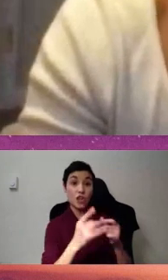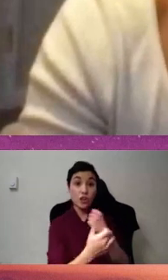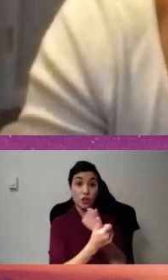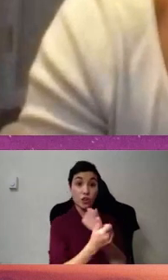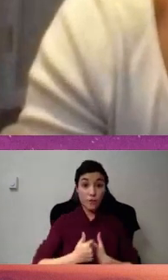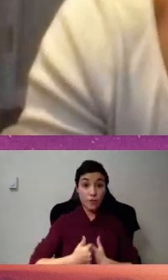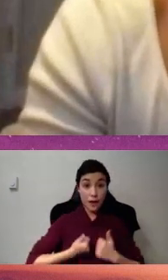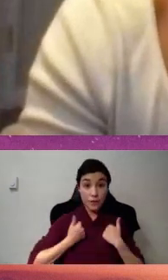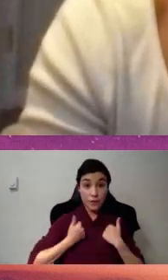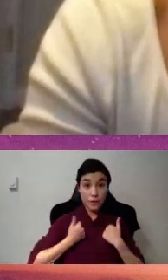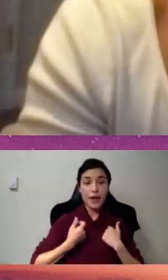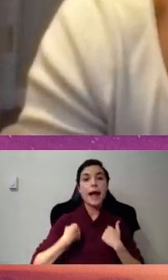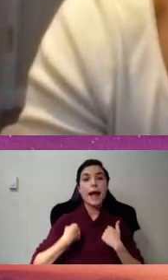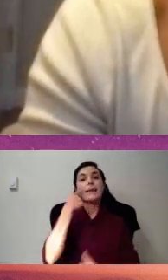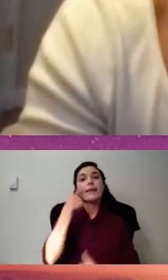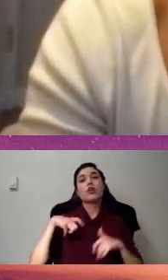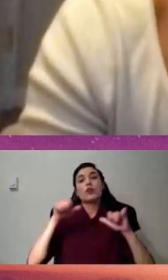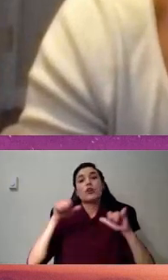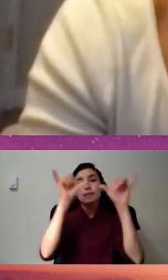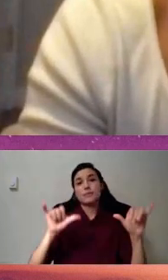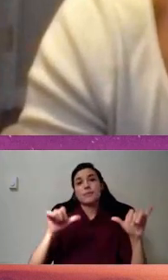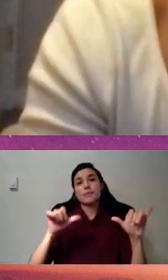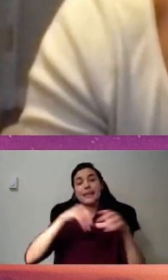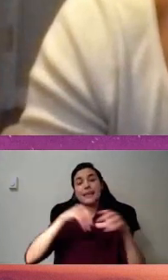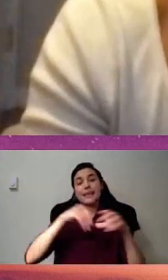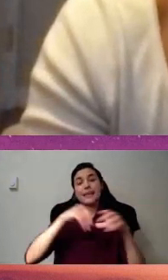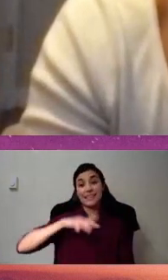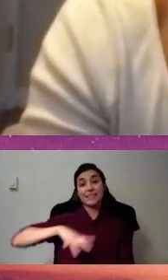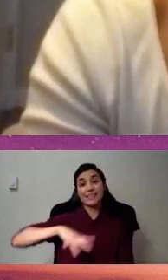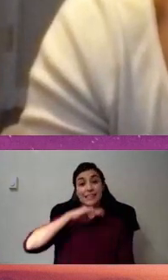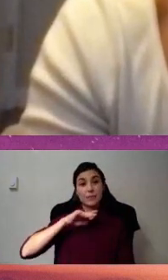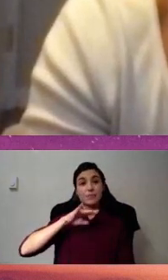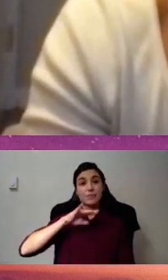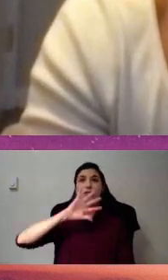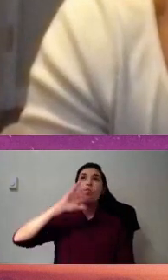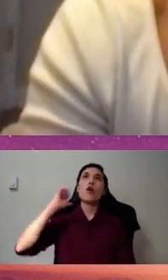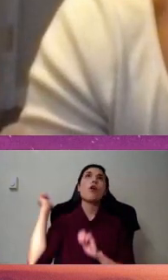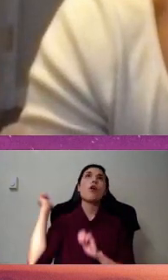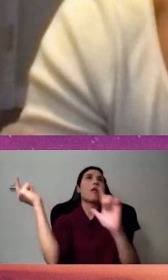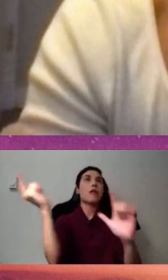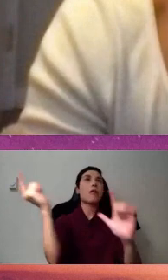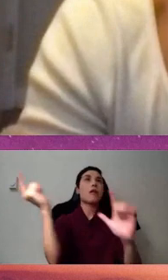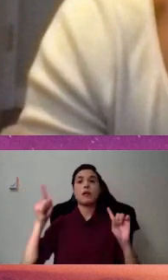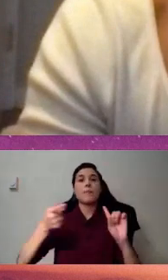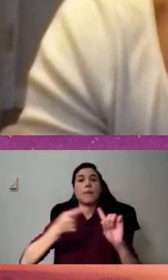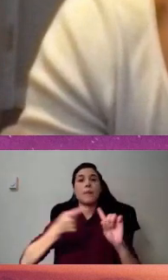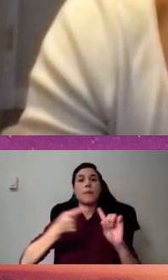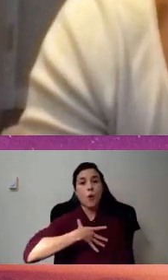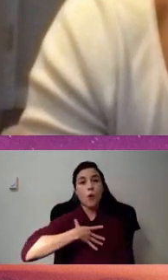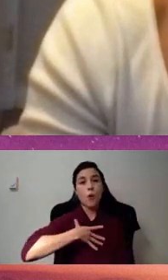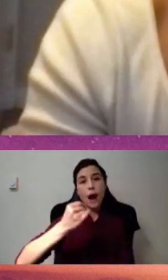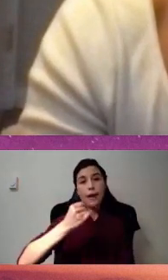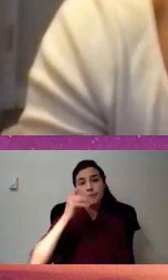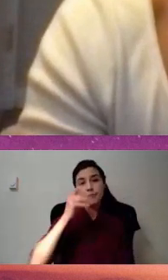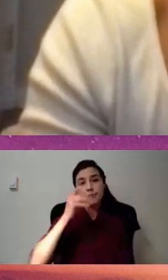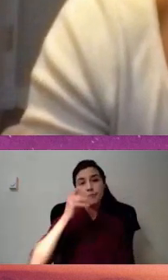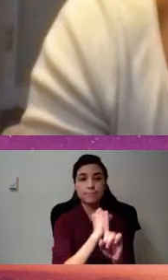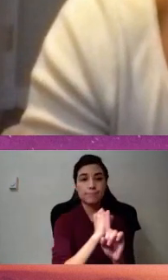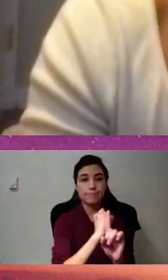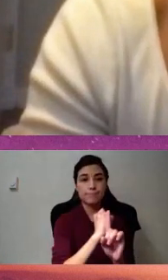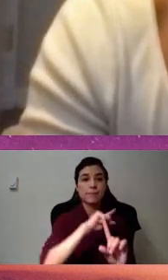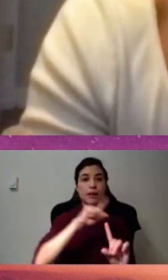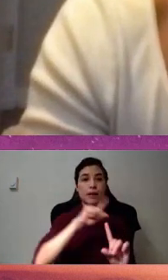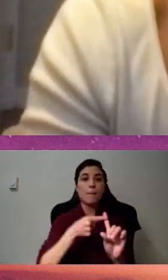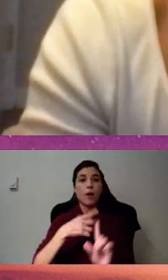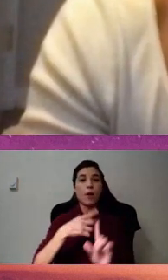landscape in particular is just all about white desirability. It's about white safety, white privilege. It's generational wealth.